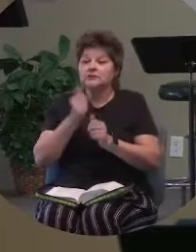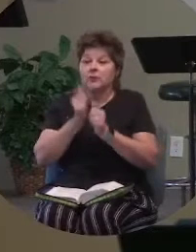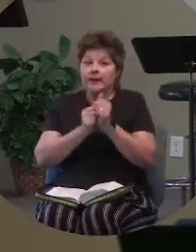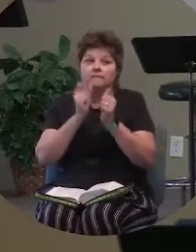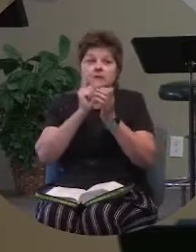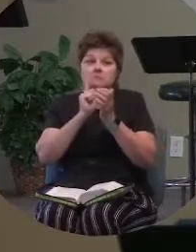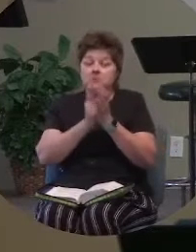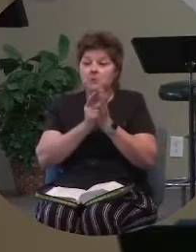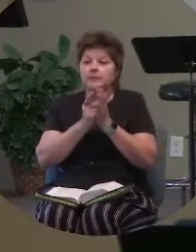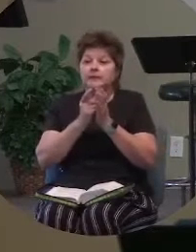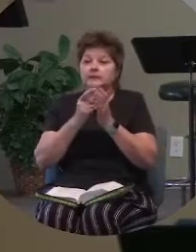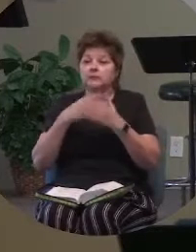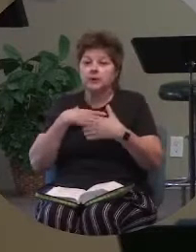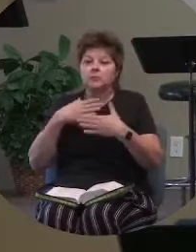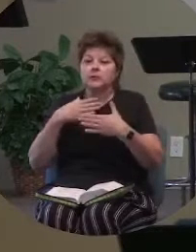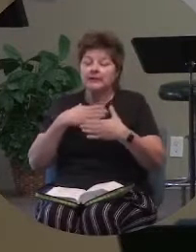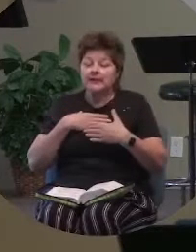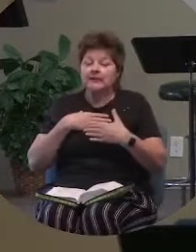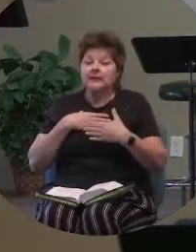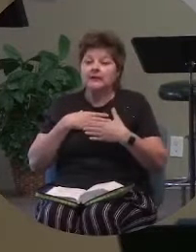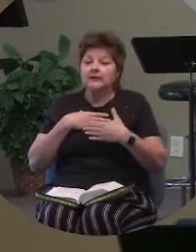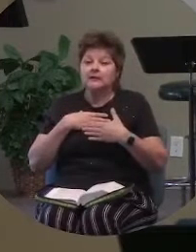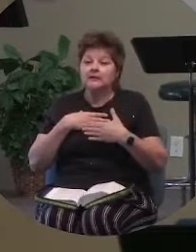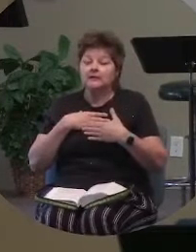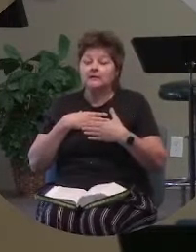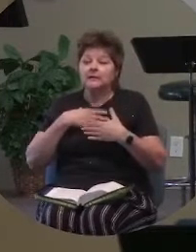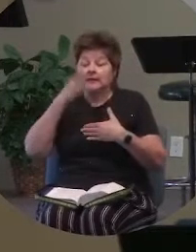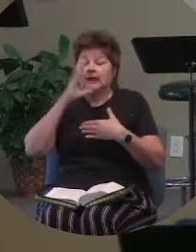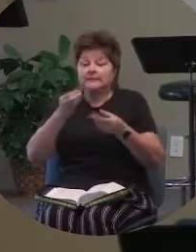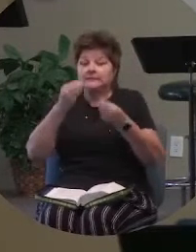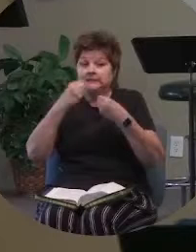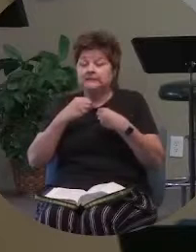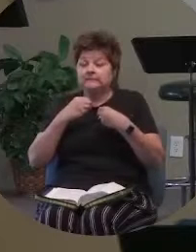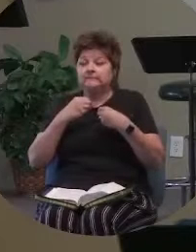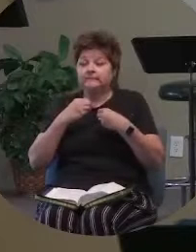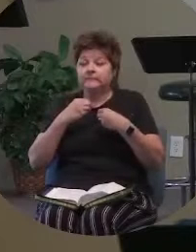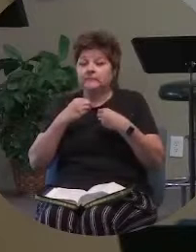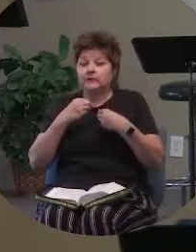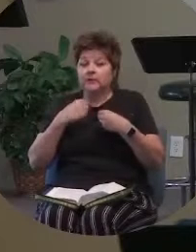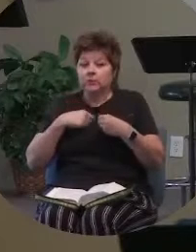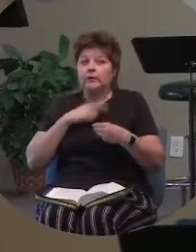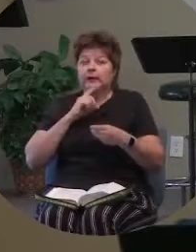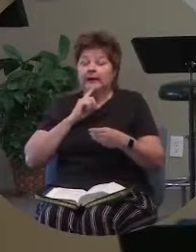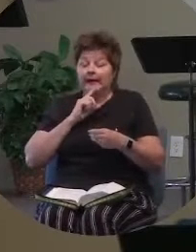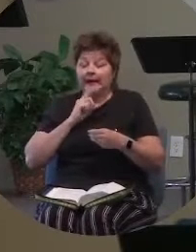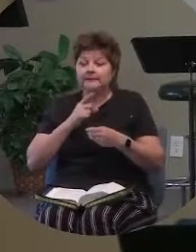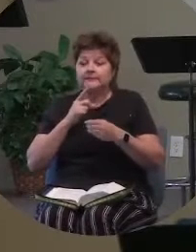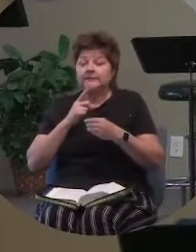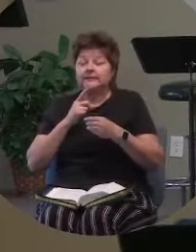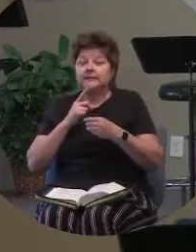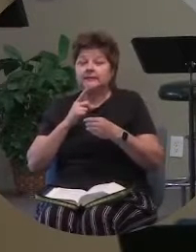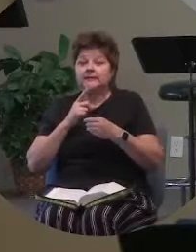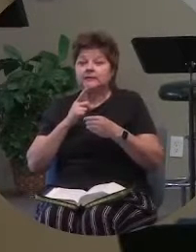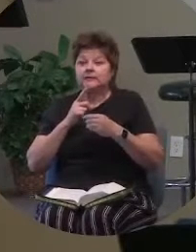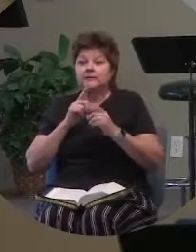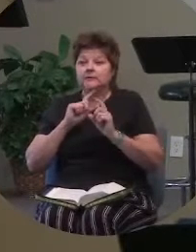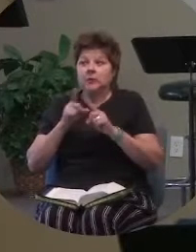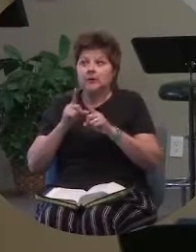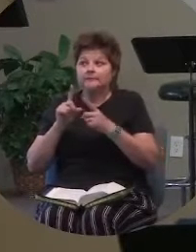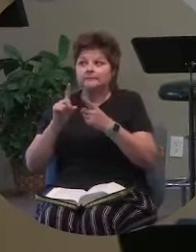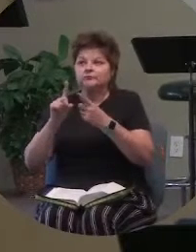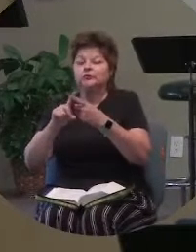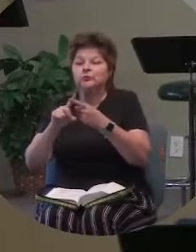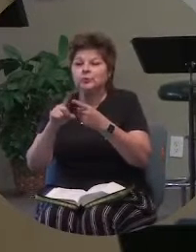moment that we're breathing the breath that God has granted us, we're actually moving towards something,